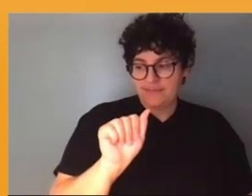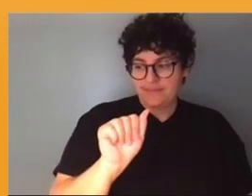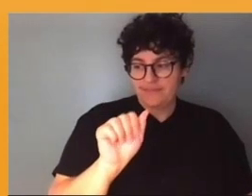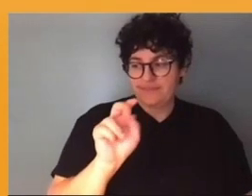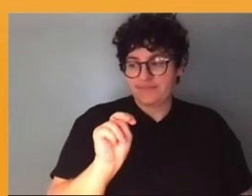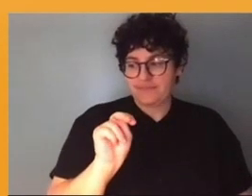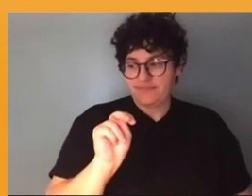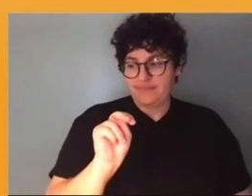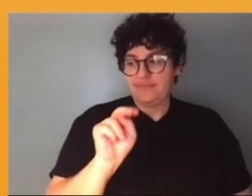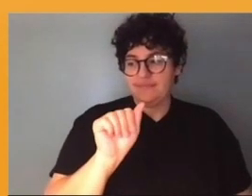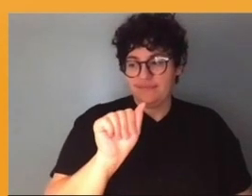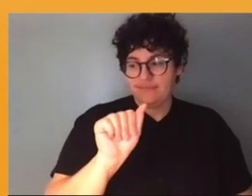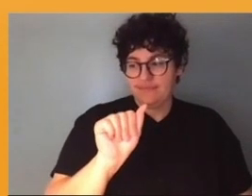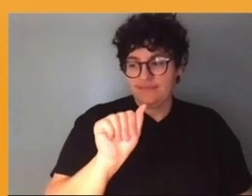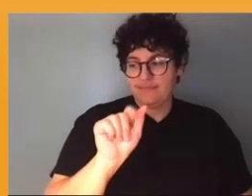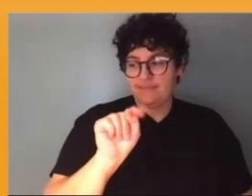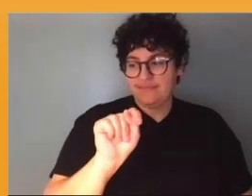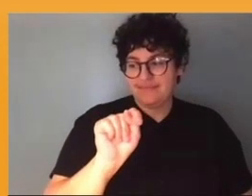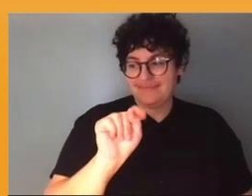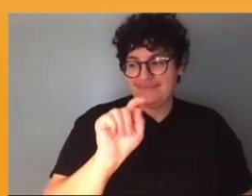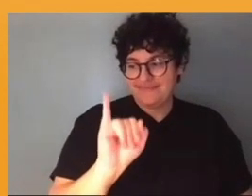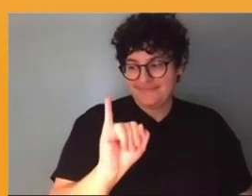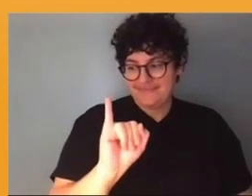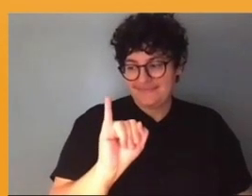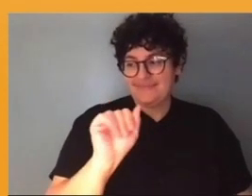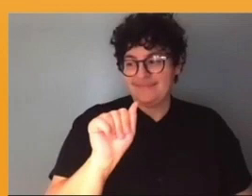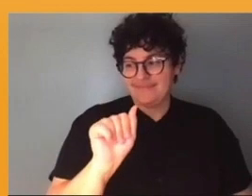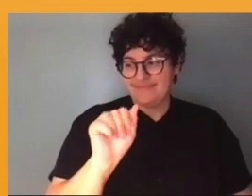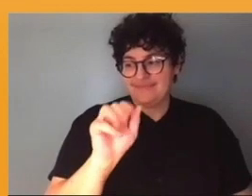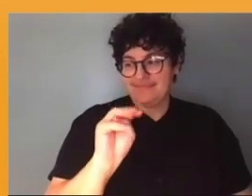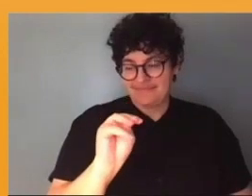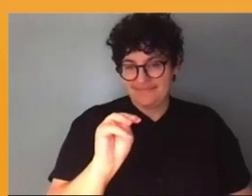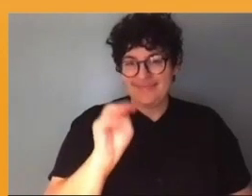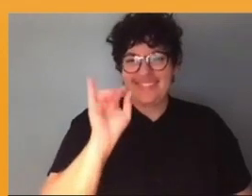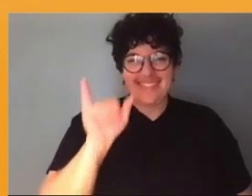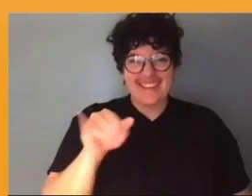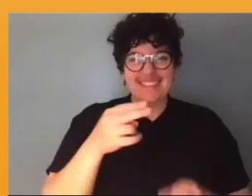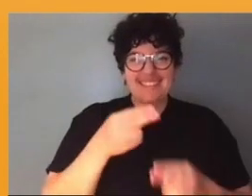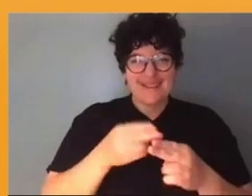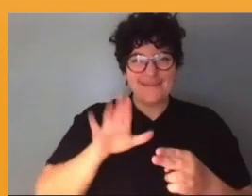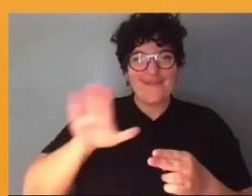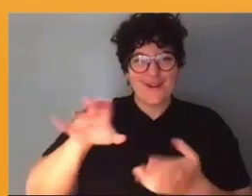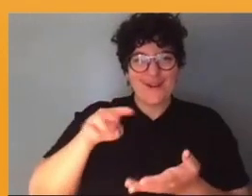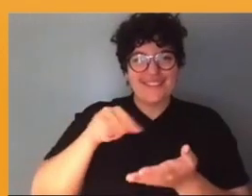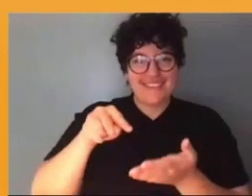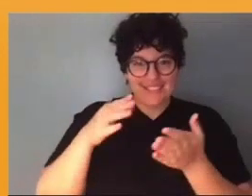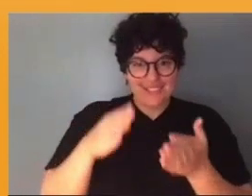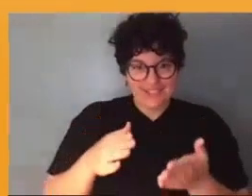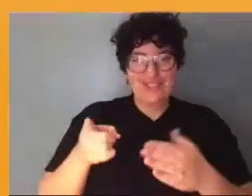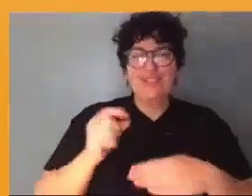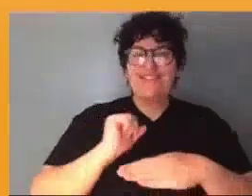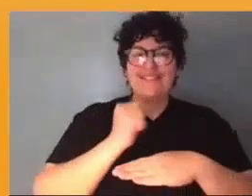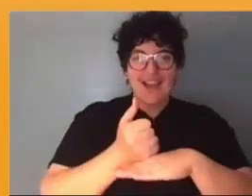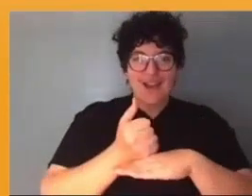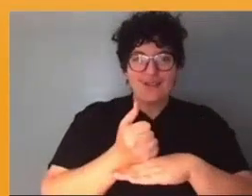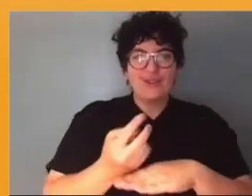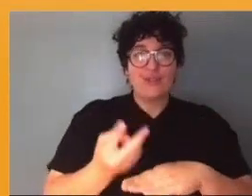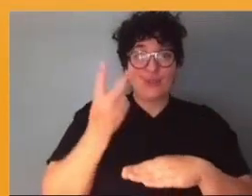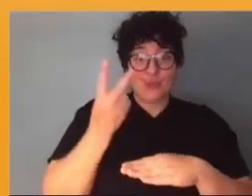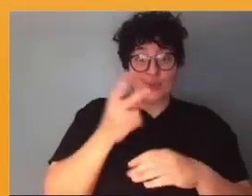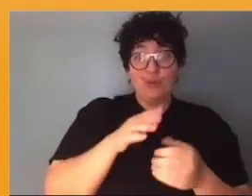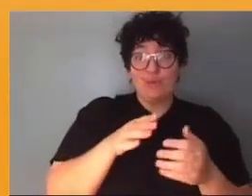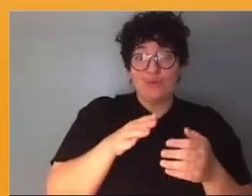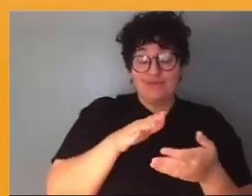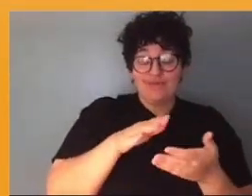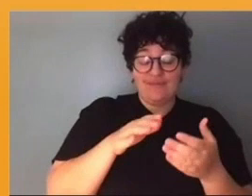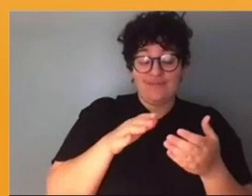course, it wouldn't be TMY without some performance. So Mari and Naina, welcome Mari, starting with you,